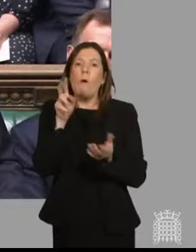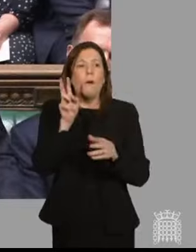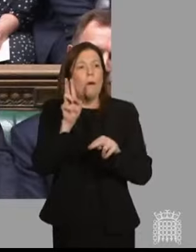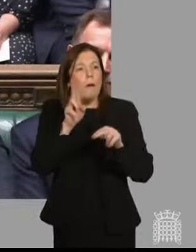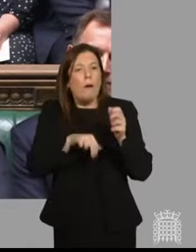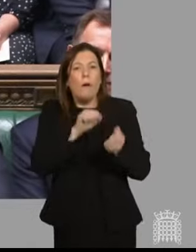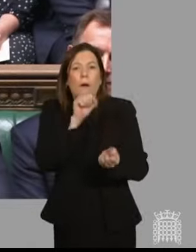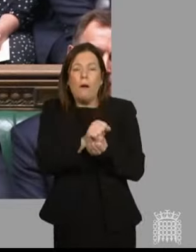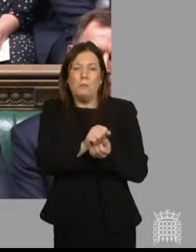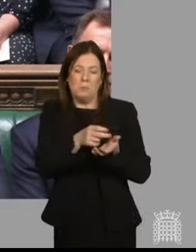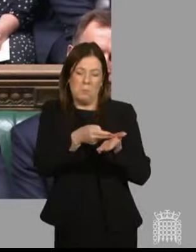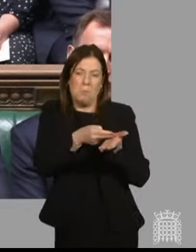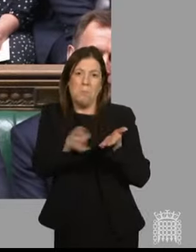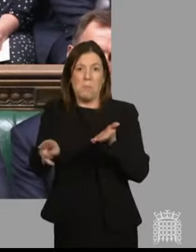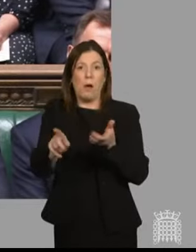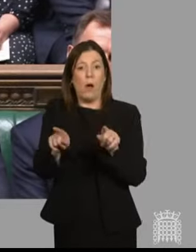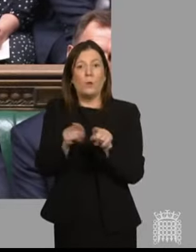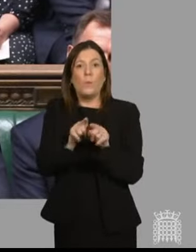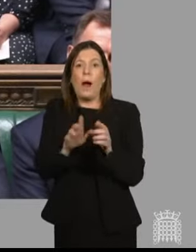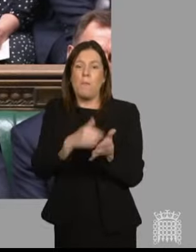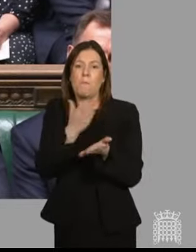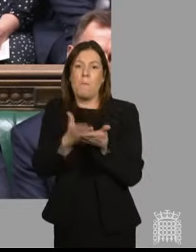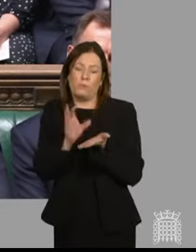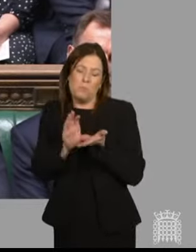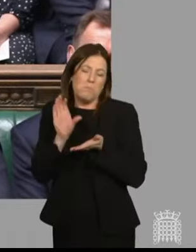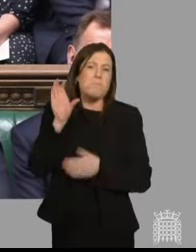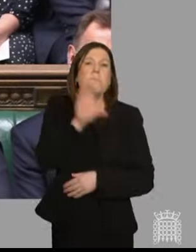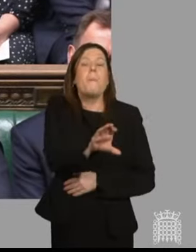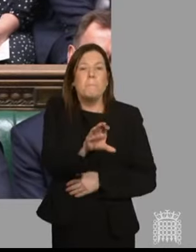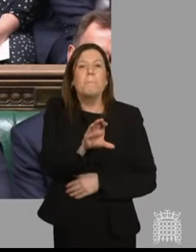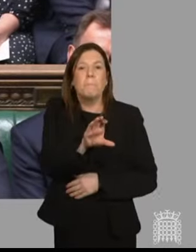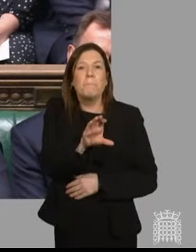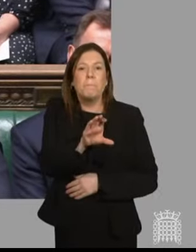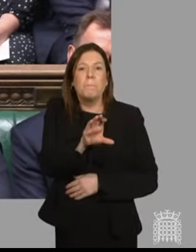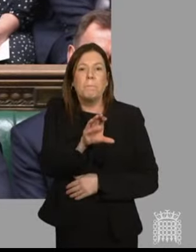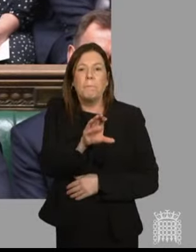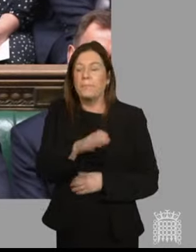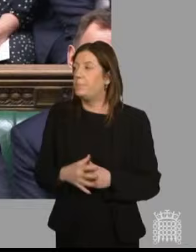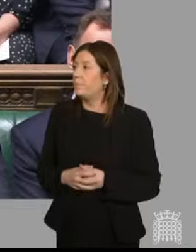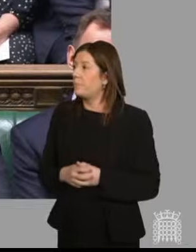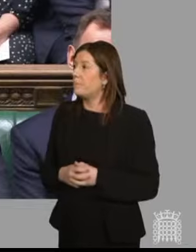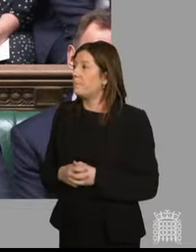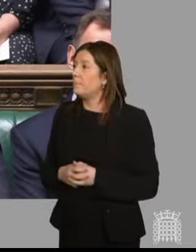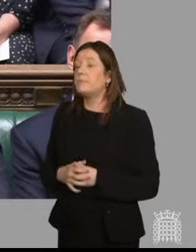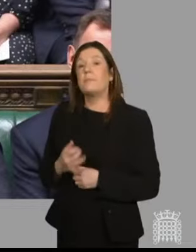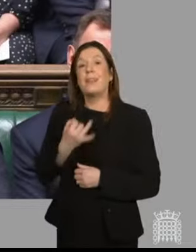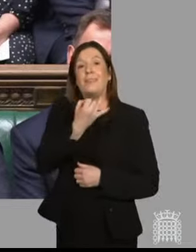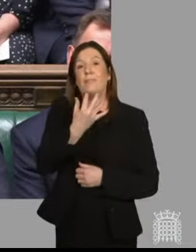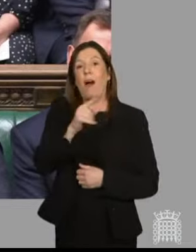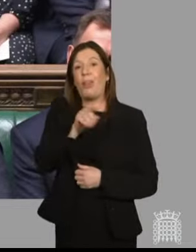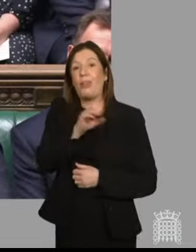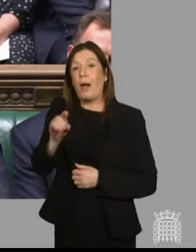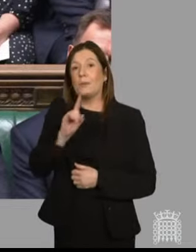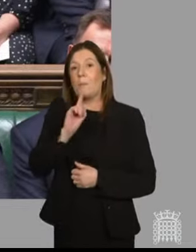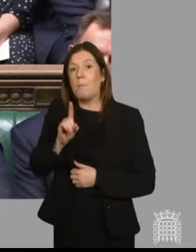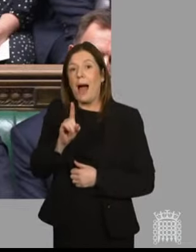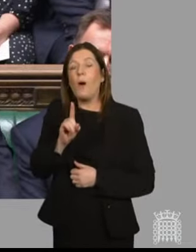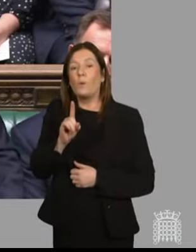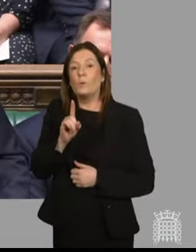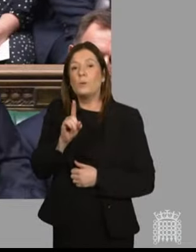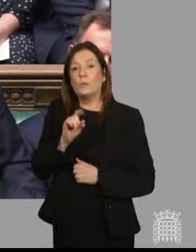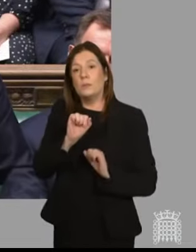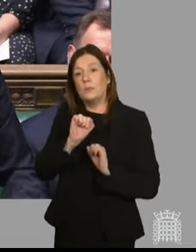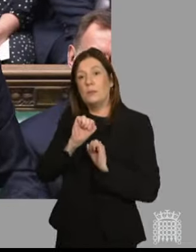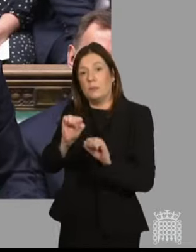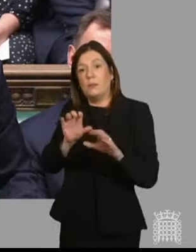We will also introduce a new upfront payment of £75,000 for the vital GLO group of postmasters. And can I thank my honourable